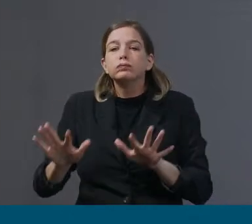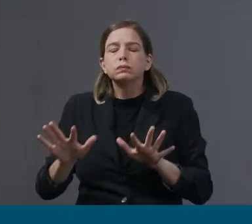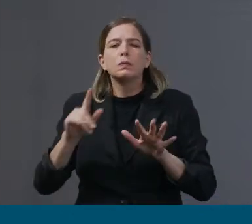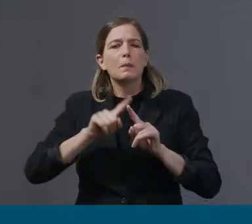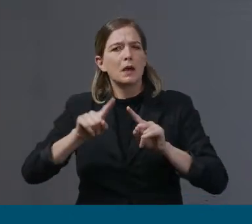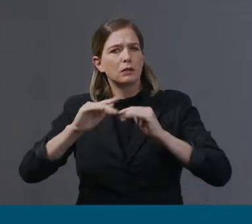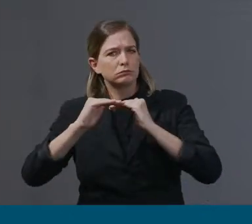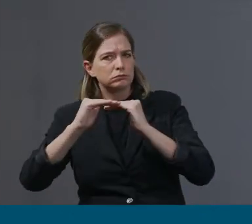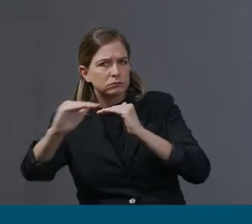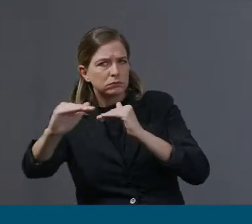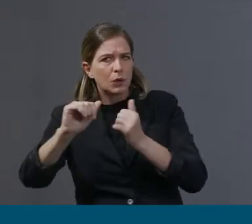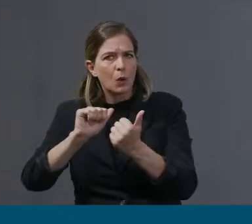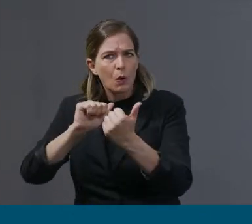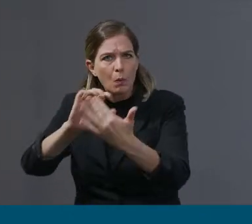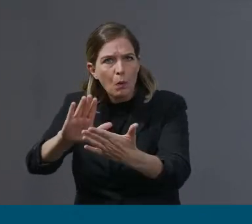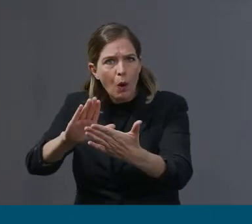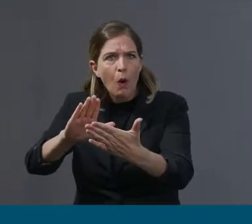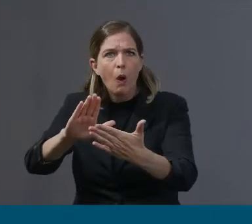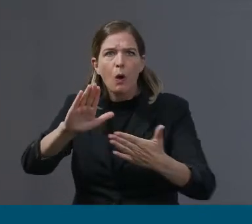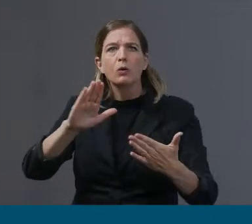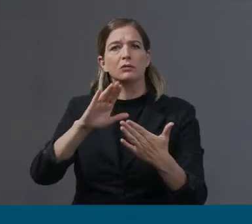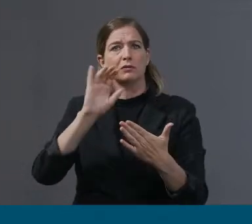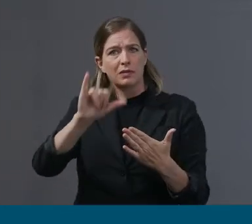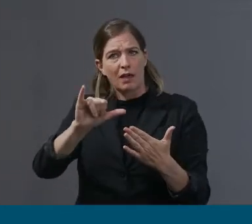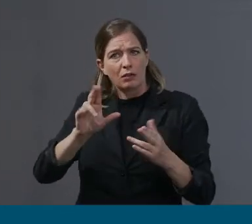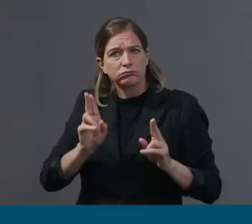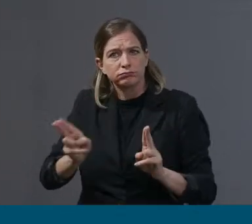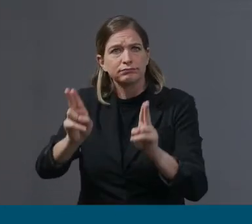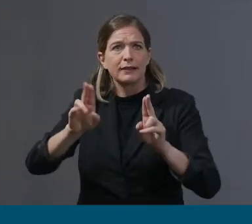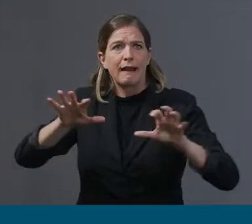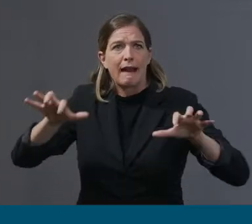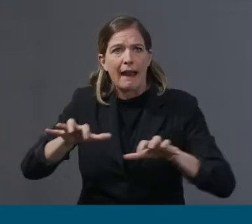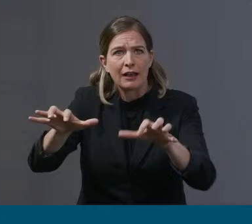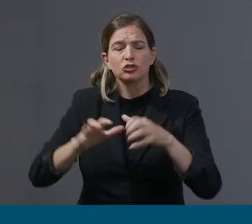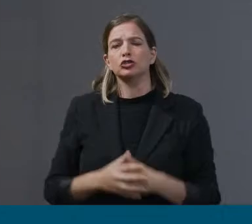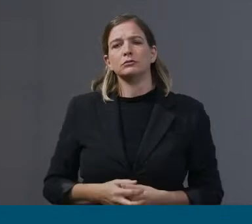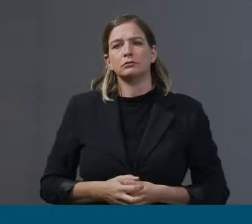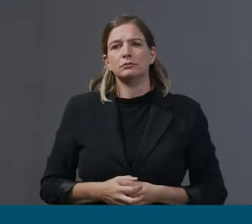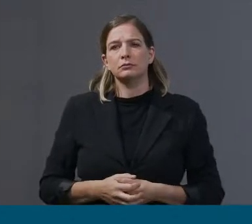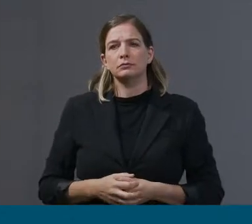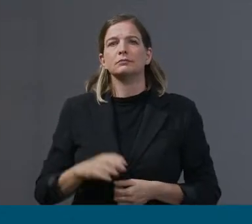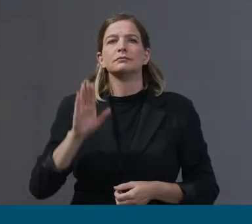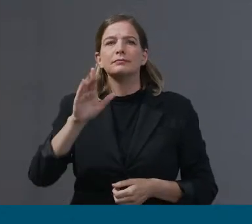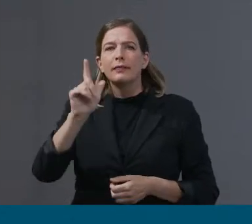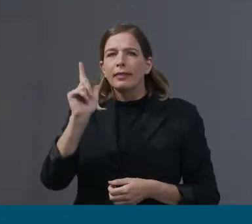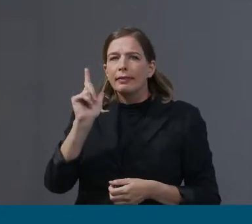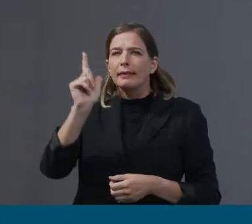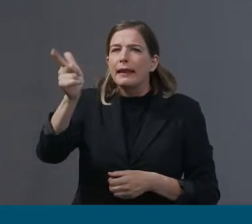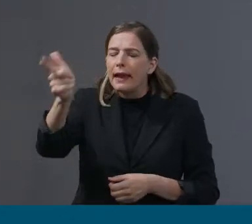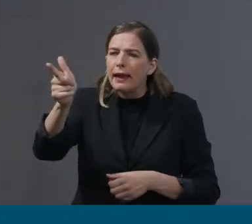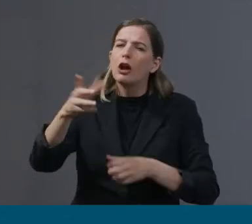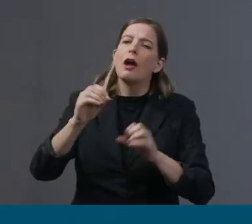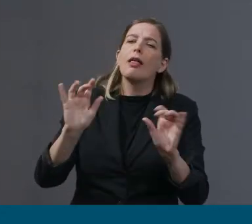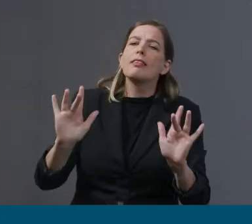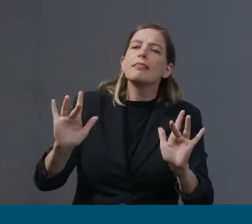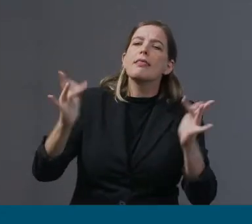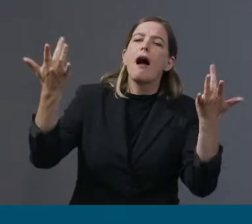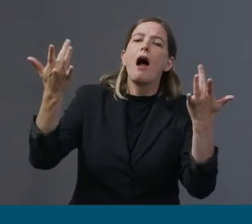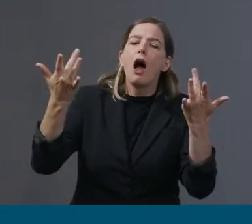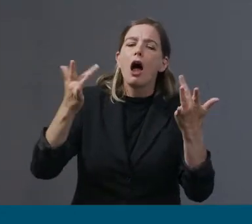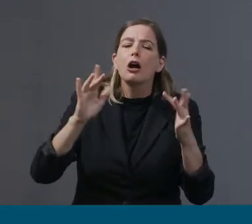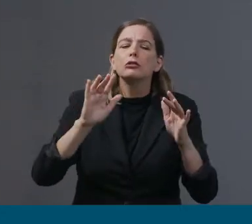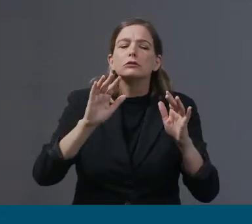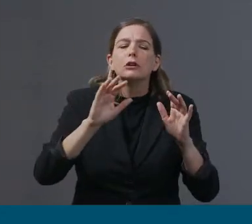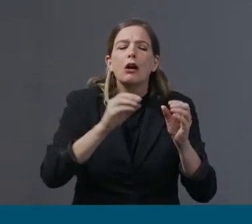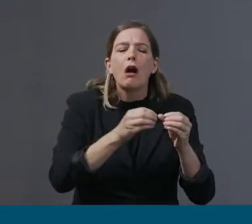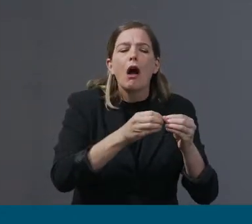been later, and our touch has been lighter around restrictions in the economy, and our emphasis has been